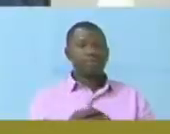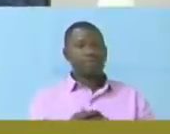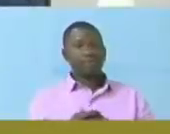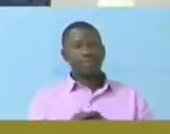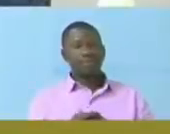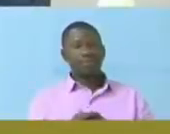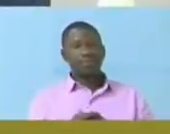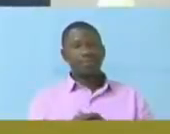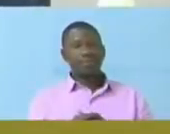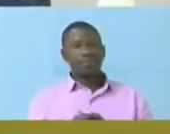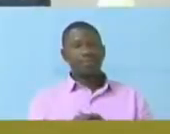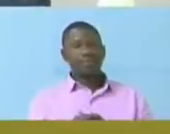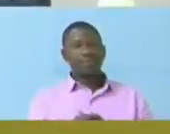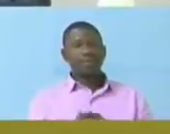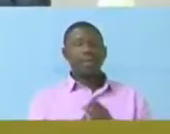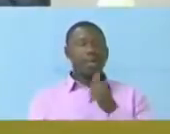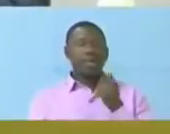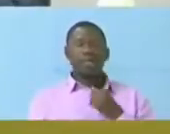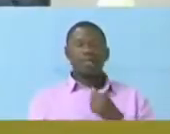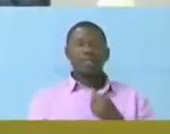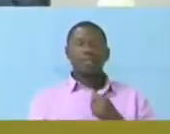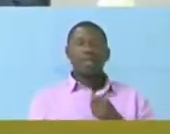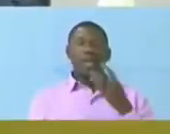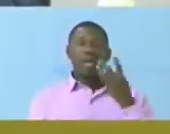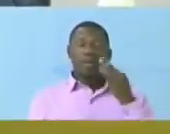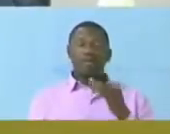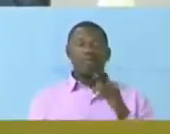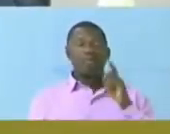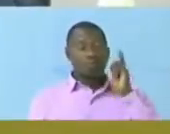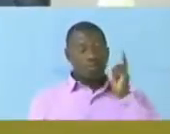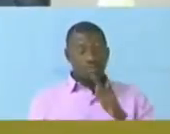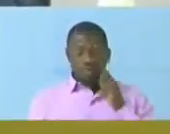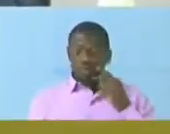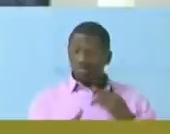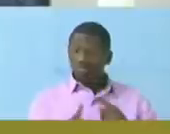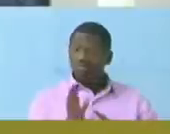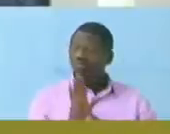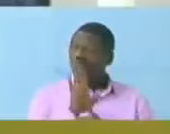responsibility. And unless we bring these things out,